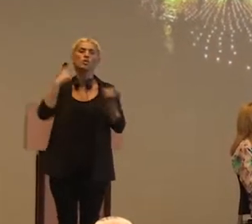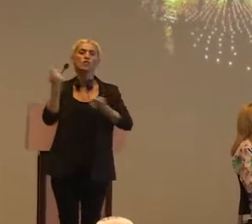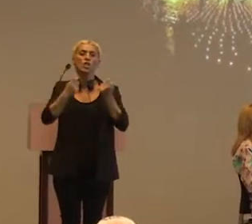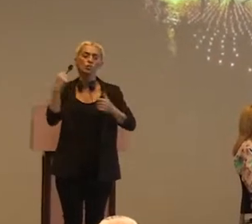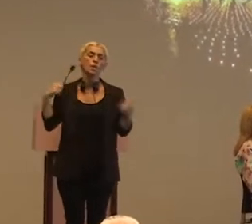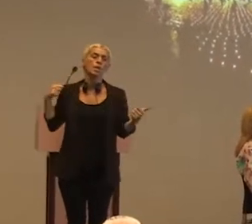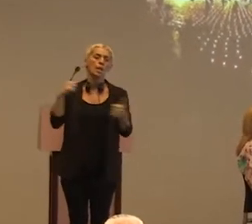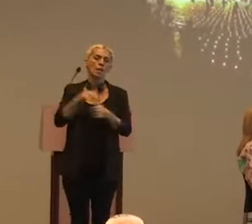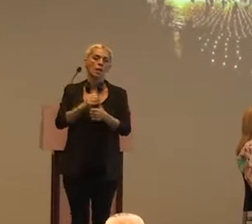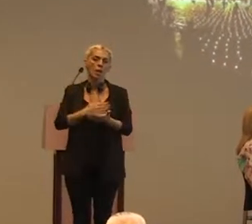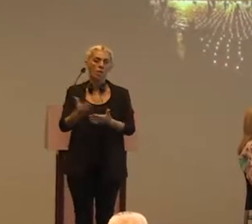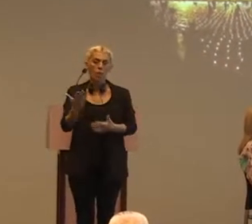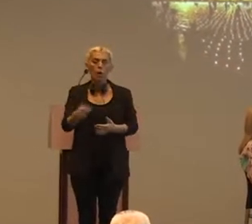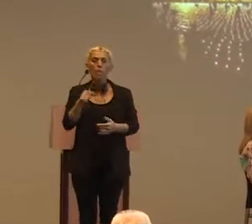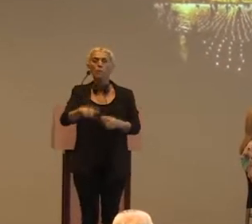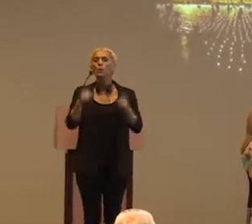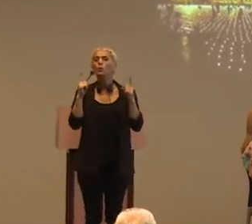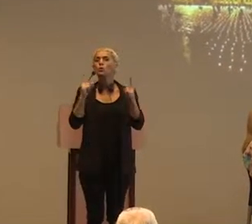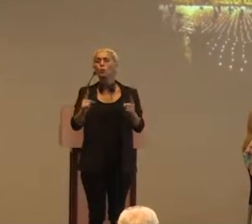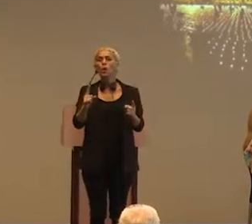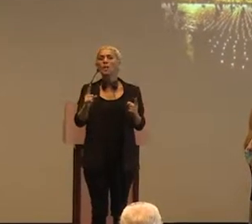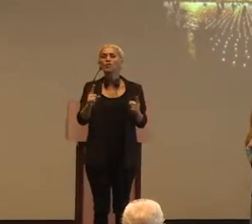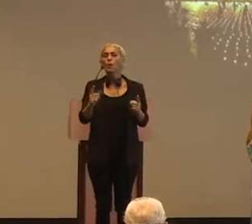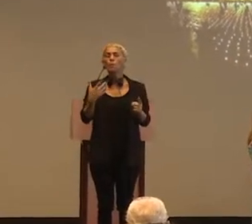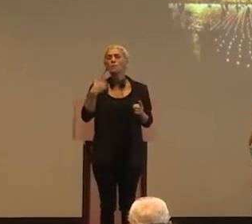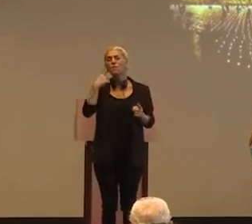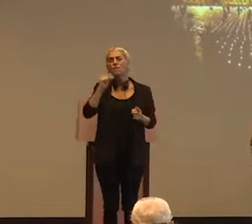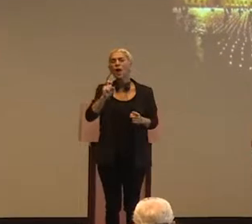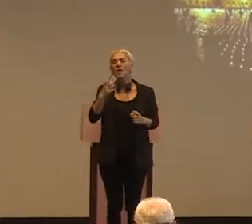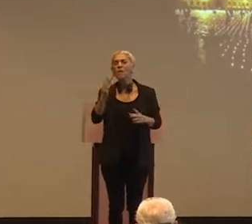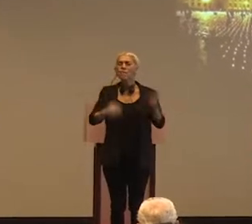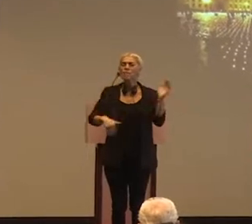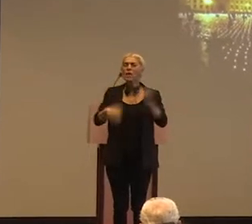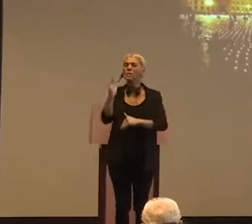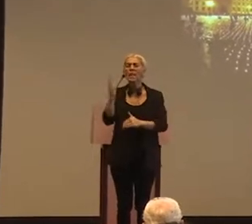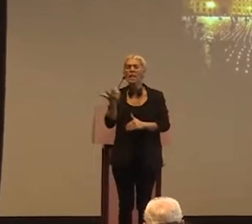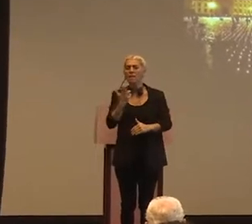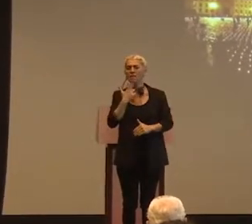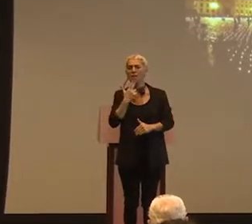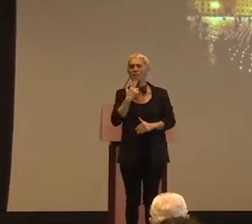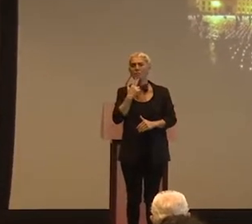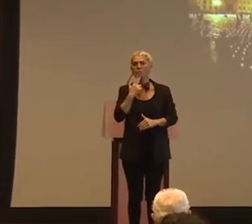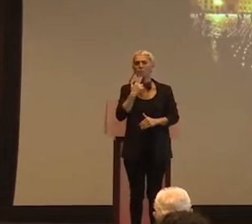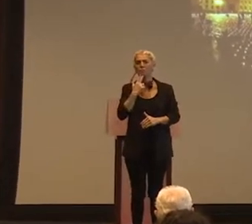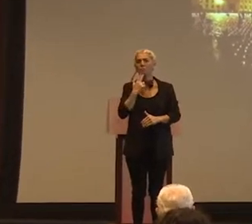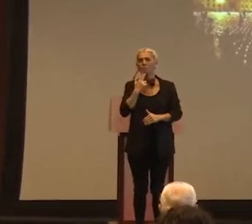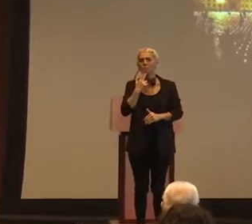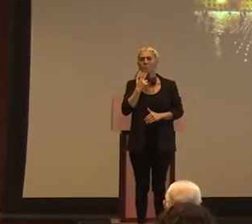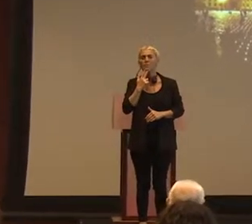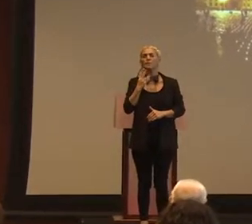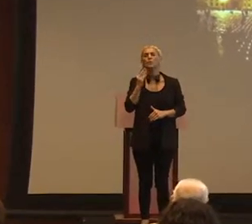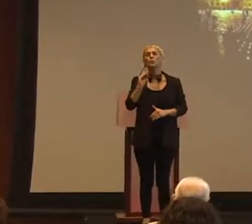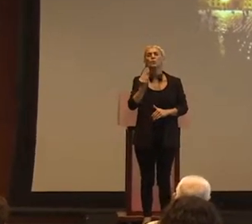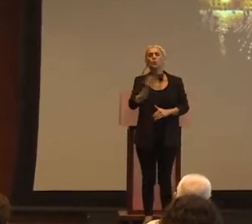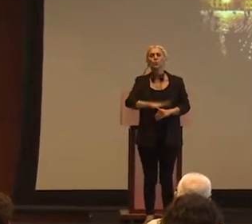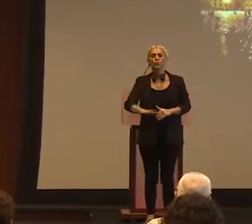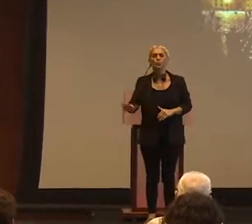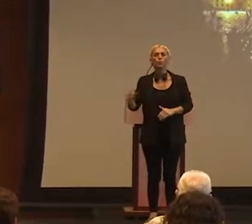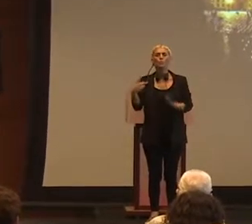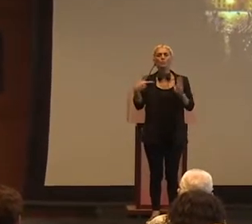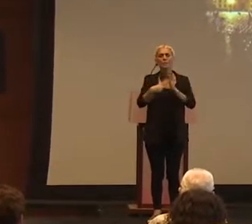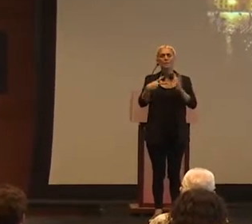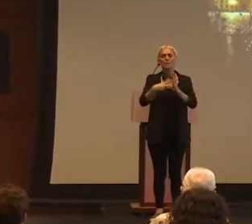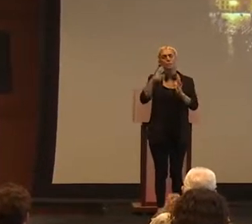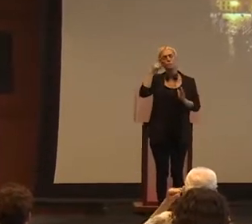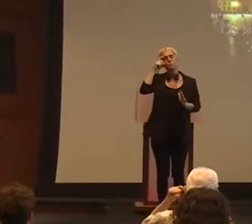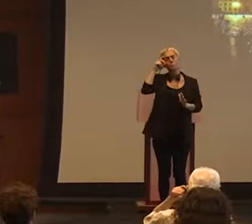back then and now they are teenagers so we're doing the same work with them because we saw that it was children and women who were most affected